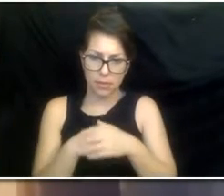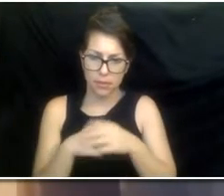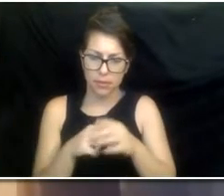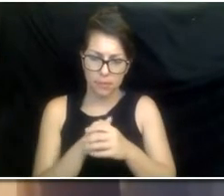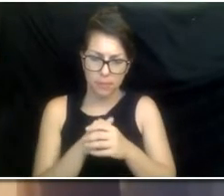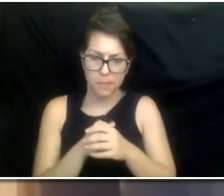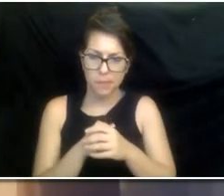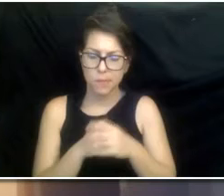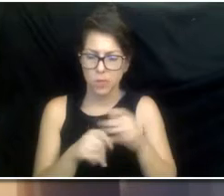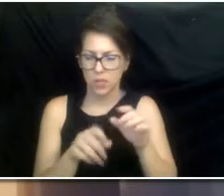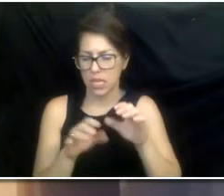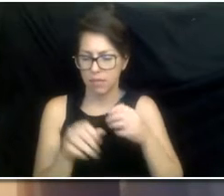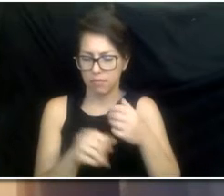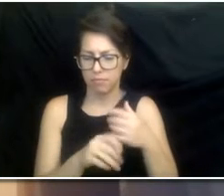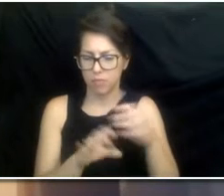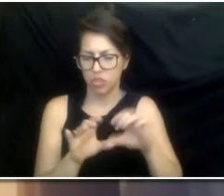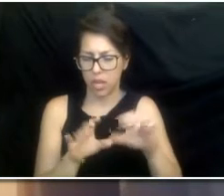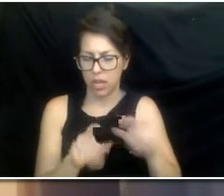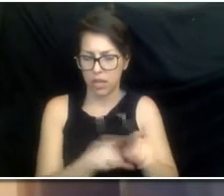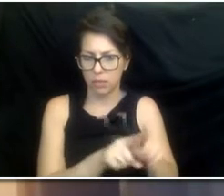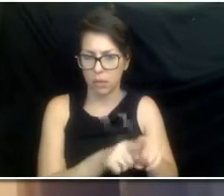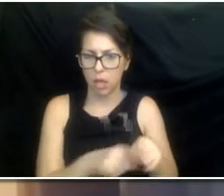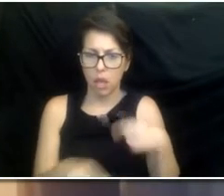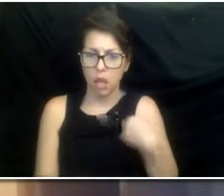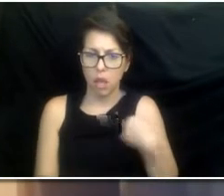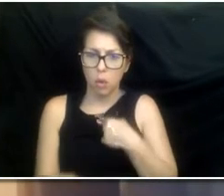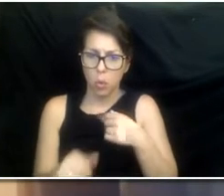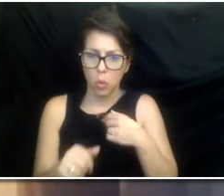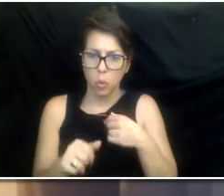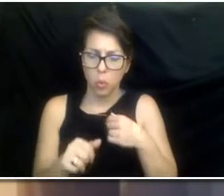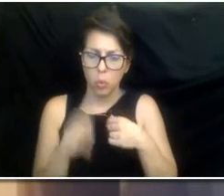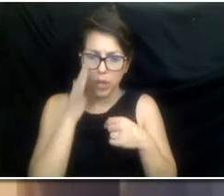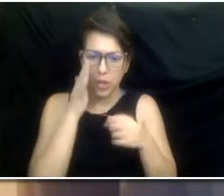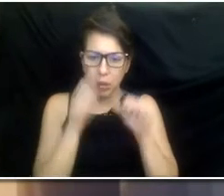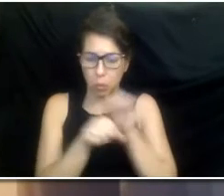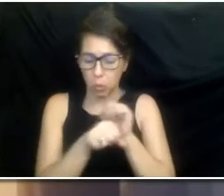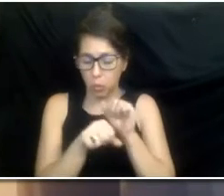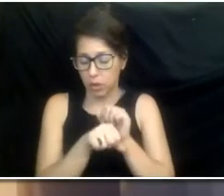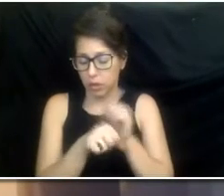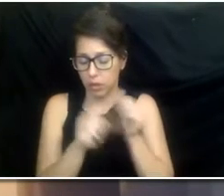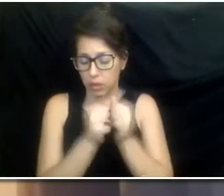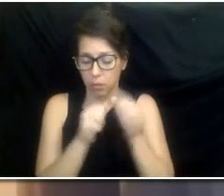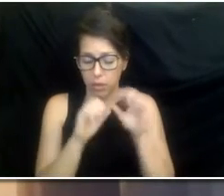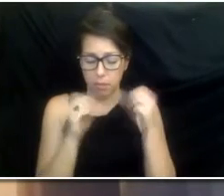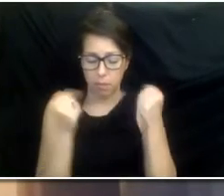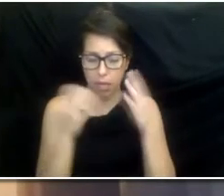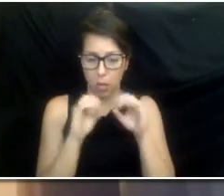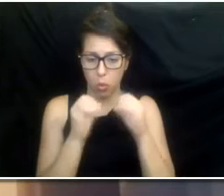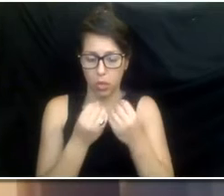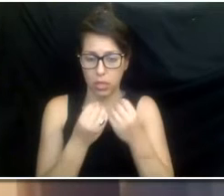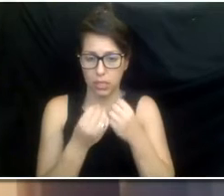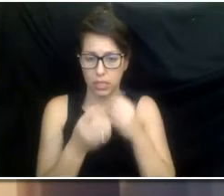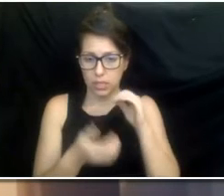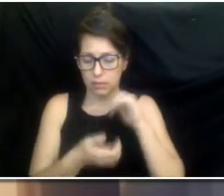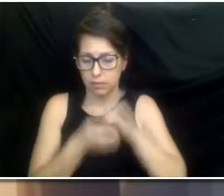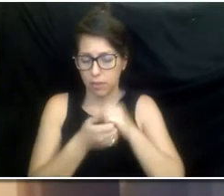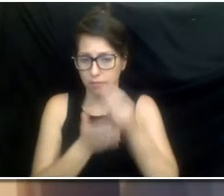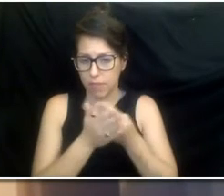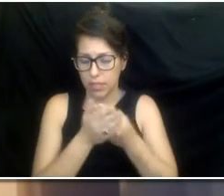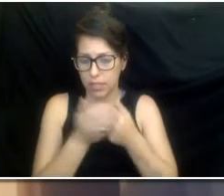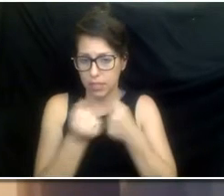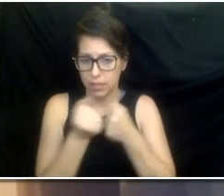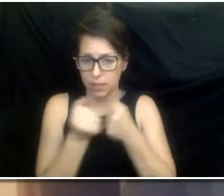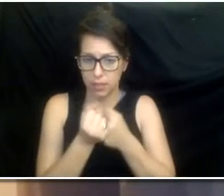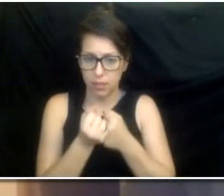heightened fear in immigrant communities especially during this Health crisis we are proud to partner with those leading domestic violence organizations funded through